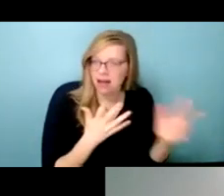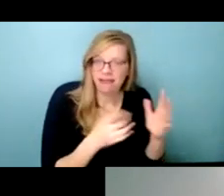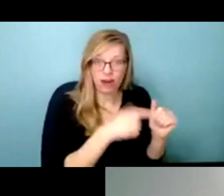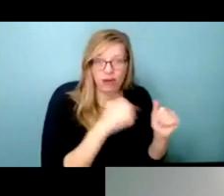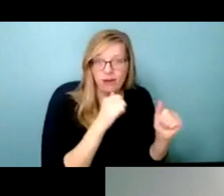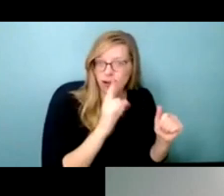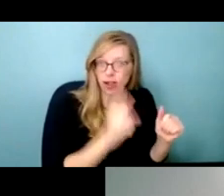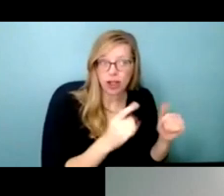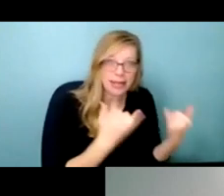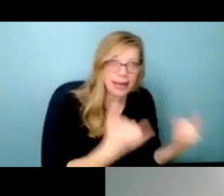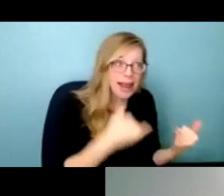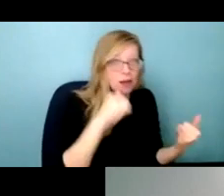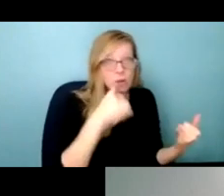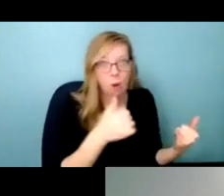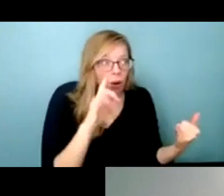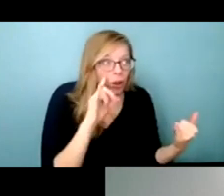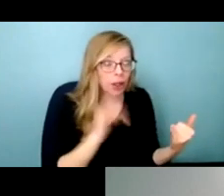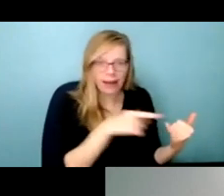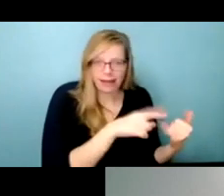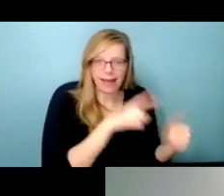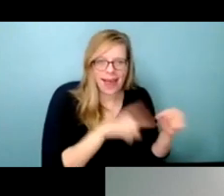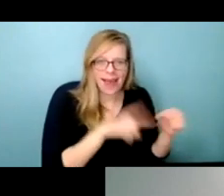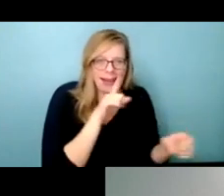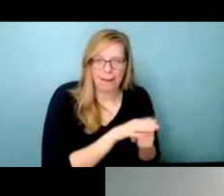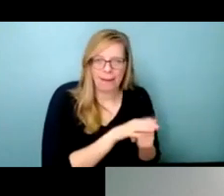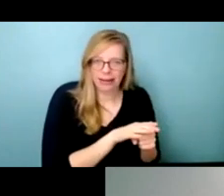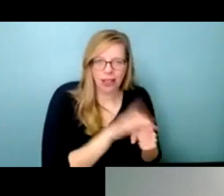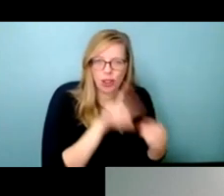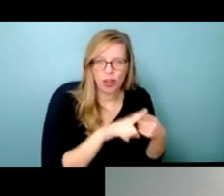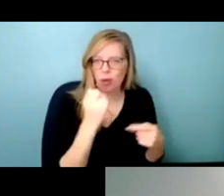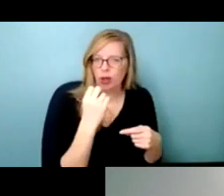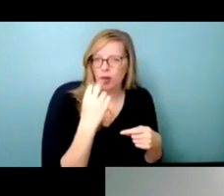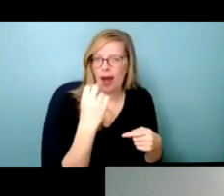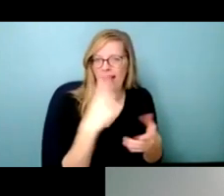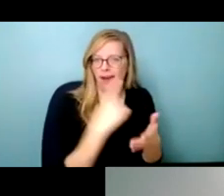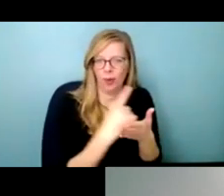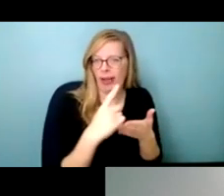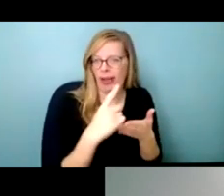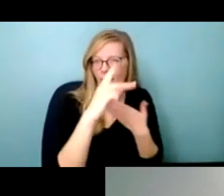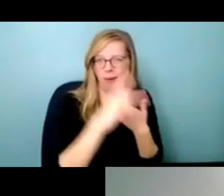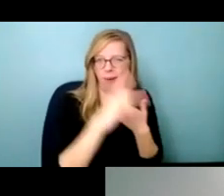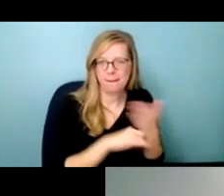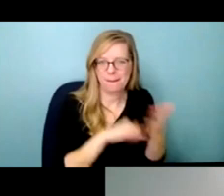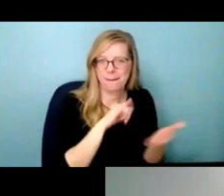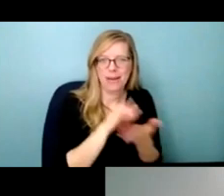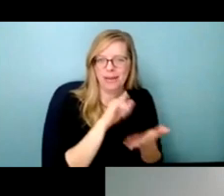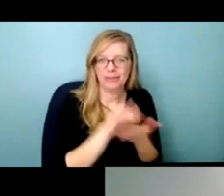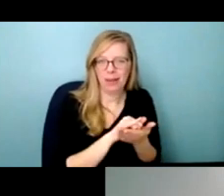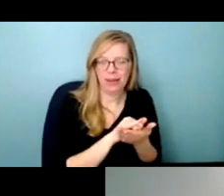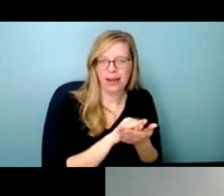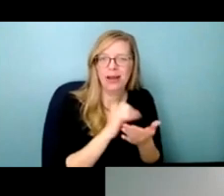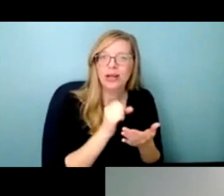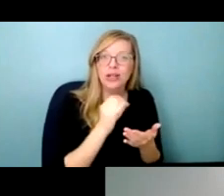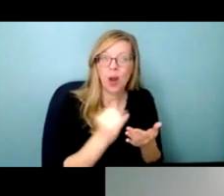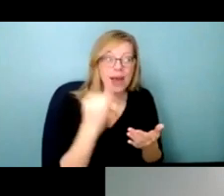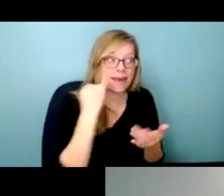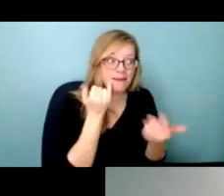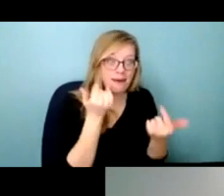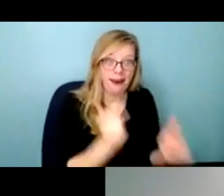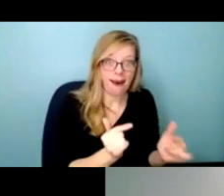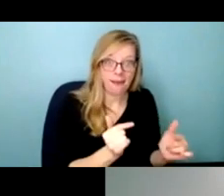next where they're going to be, and they can't commit to, you know, a 12-week program. And so you run that risk of losing